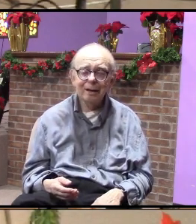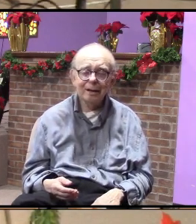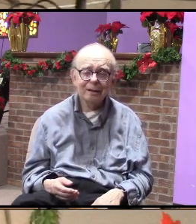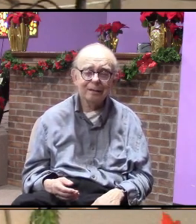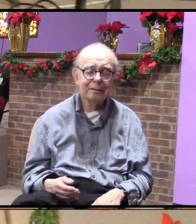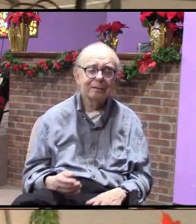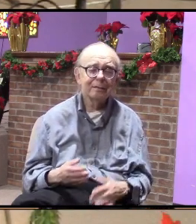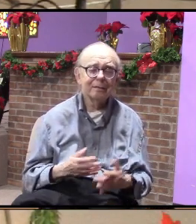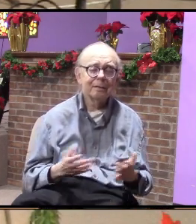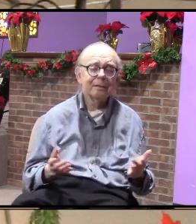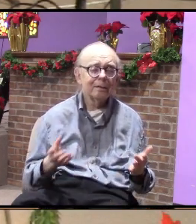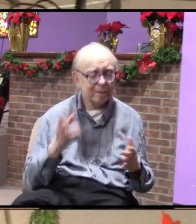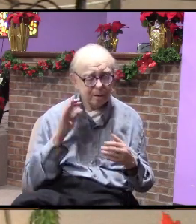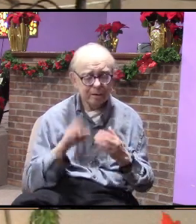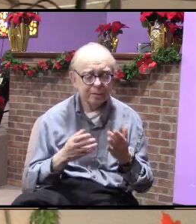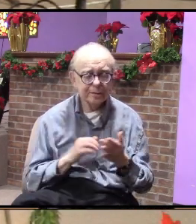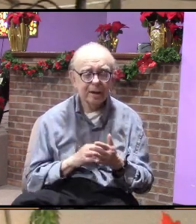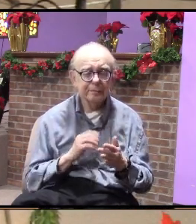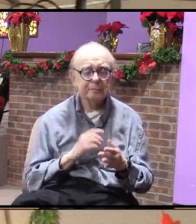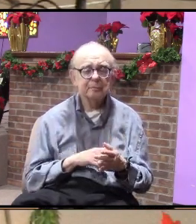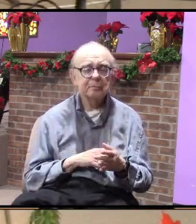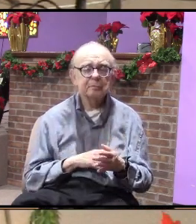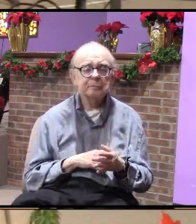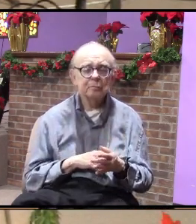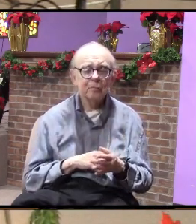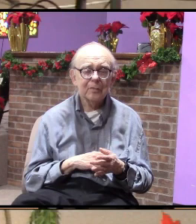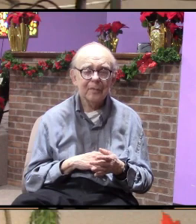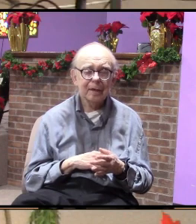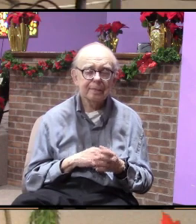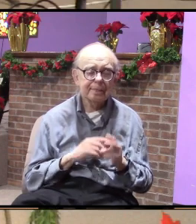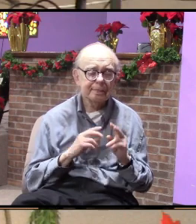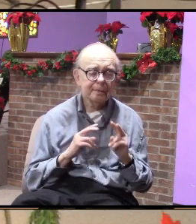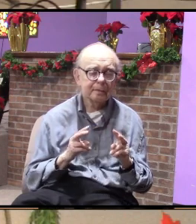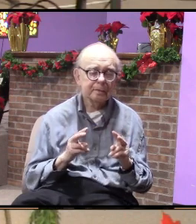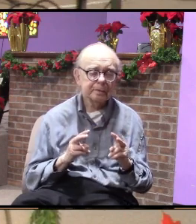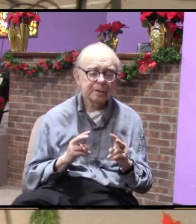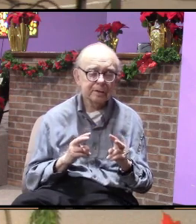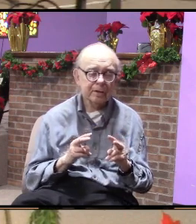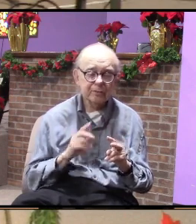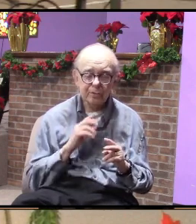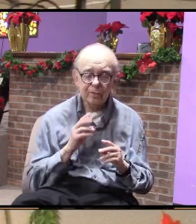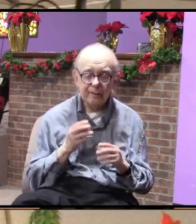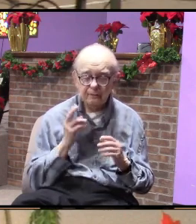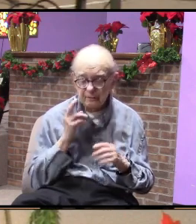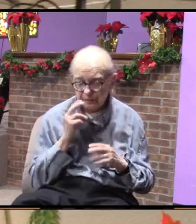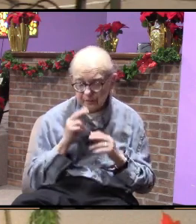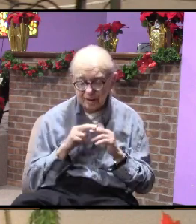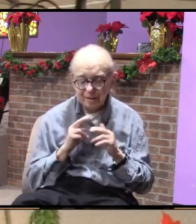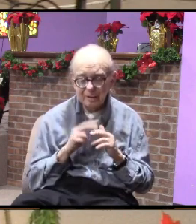You know, I hear this all the time. I'm watching. It's so hilarious.